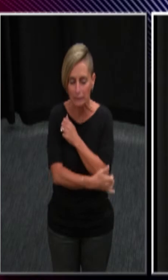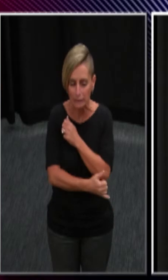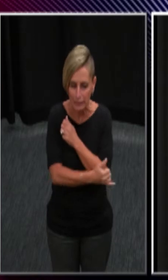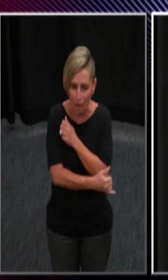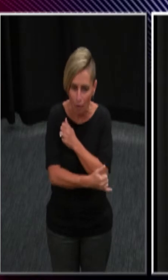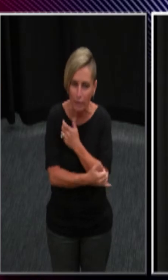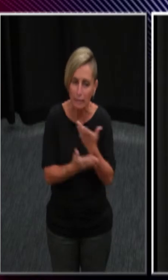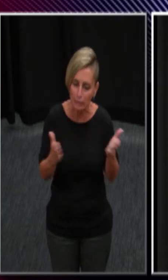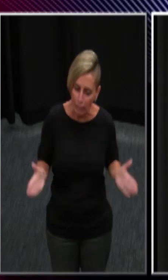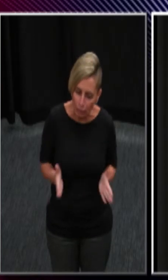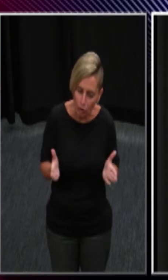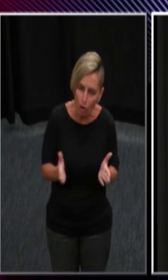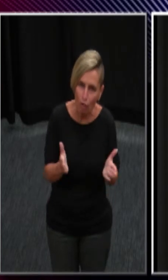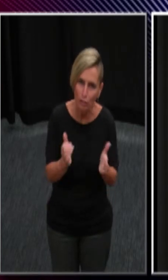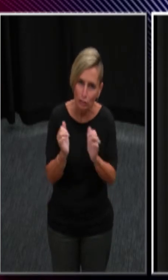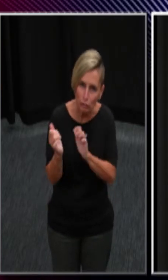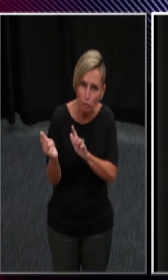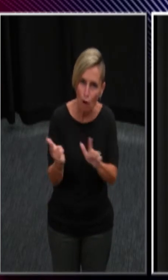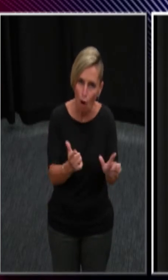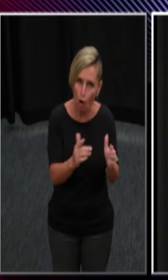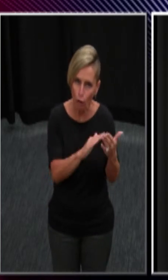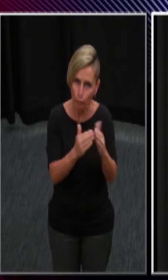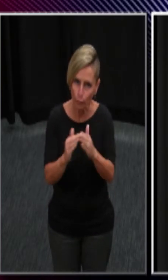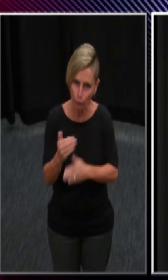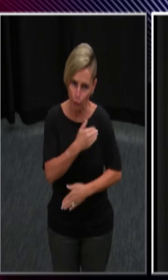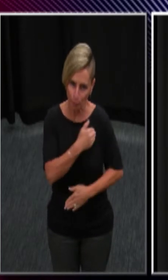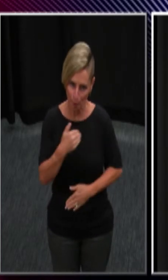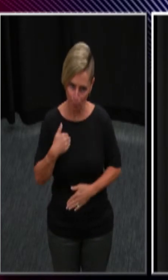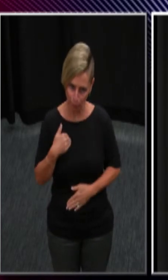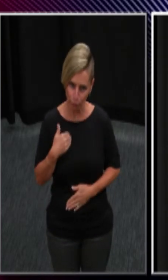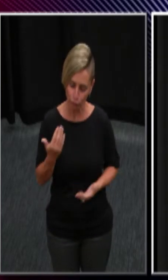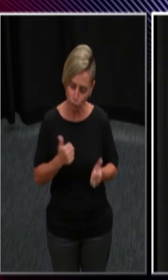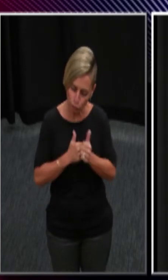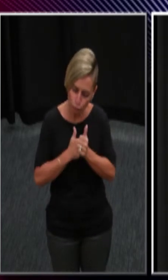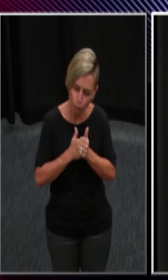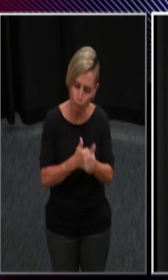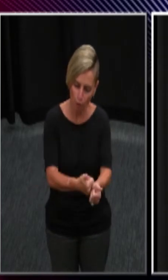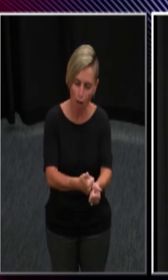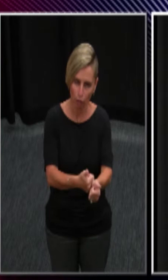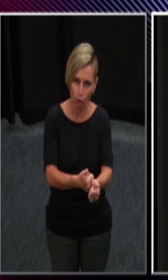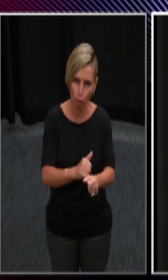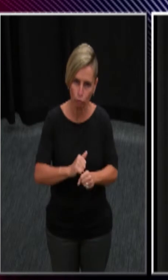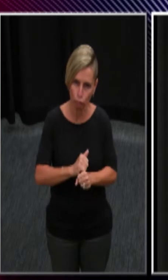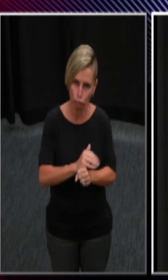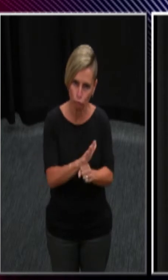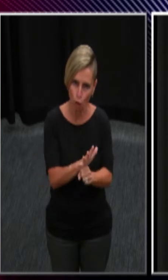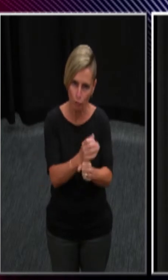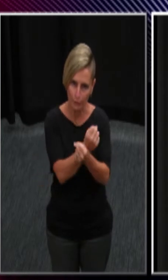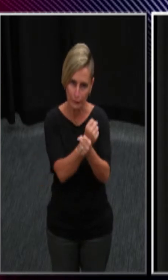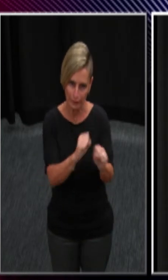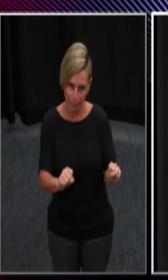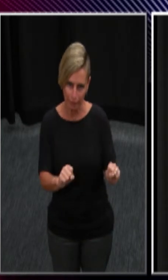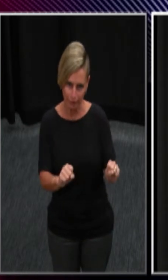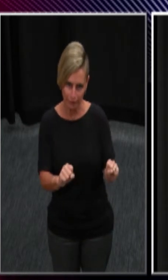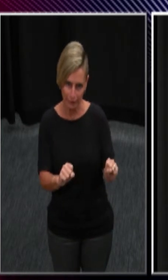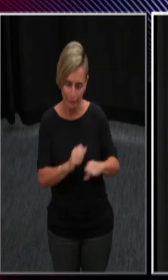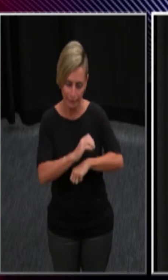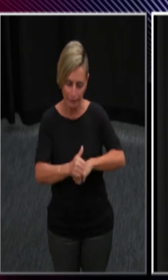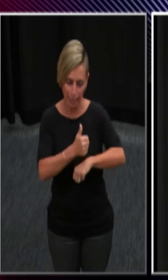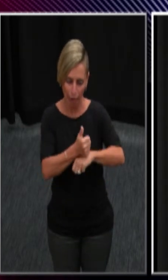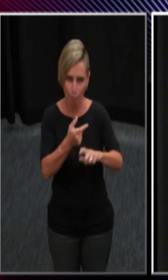residents to continue to follow the COVID safety measures set by the Center for Disease Control at the Florida Department of